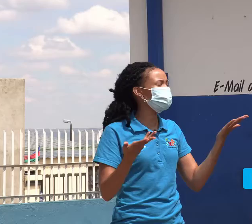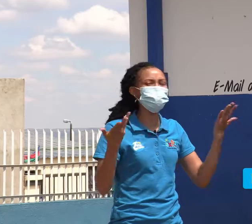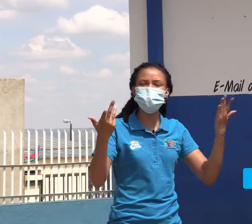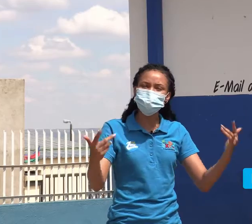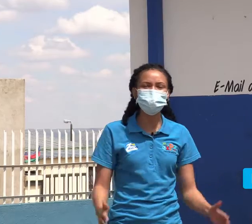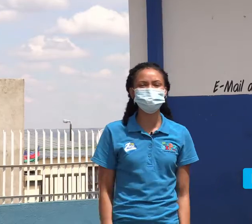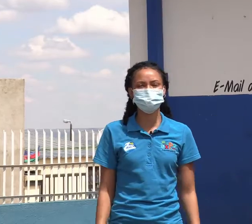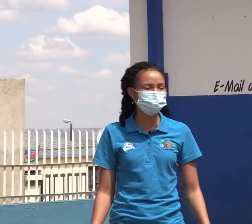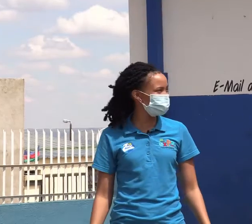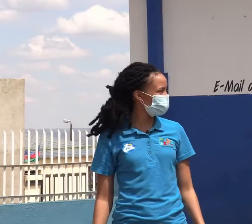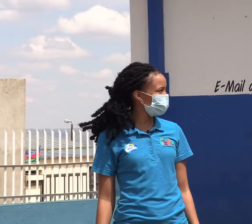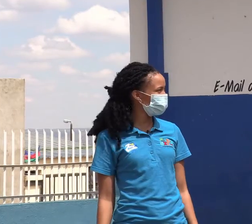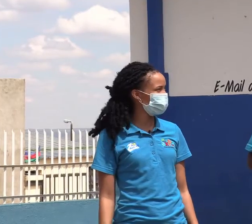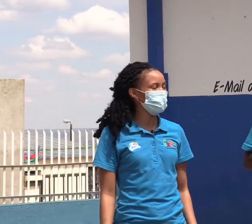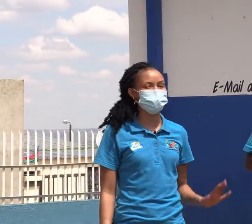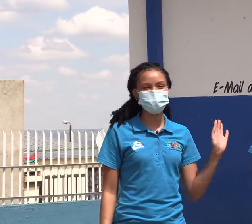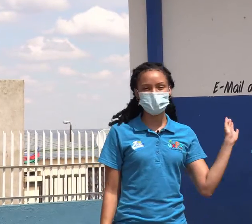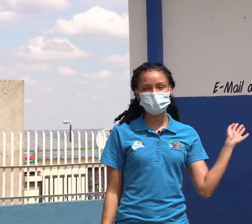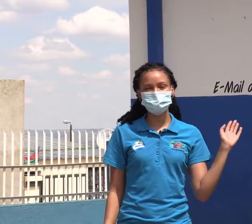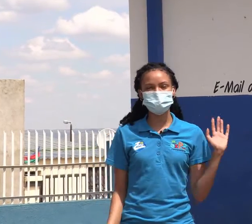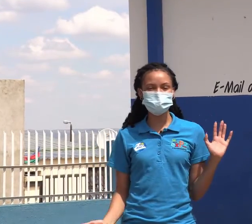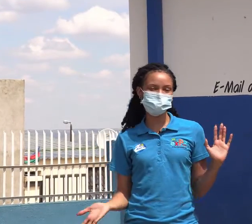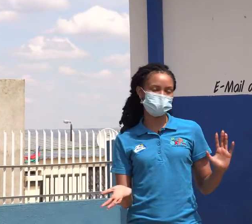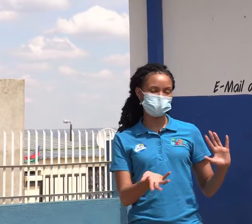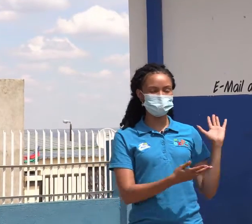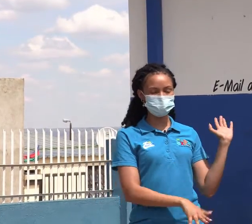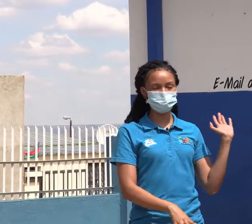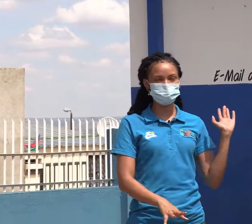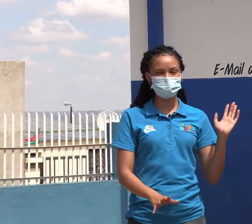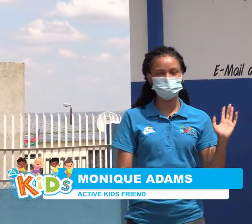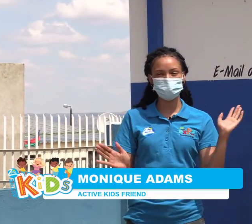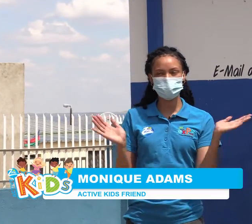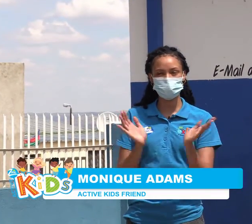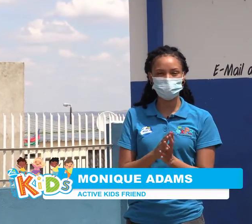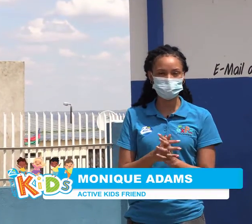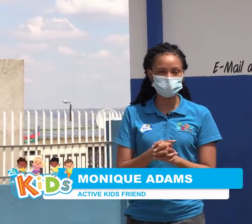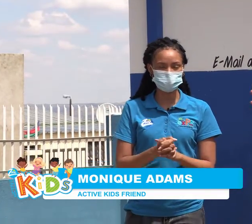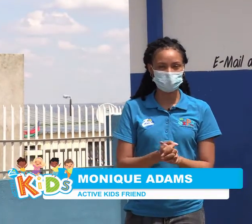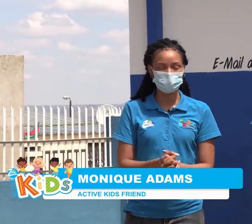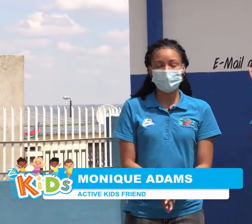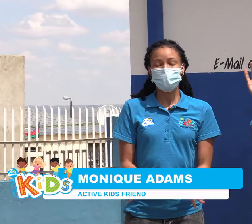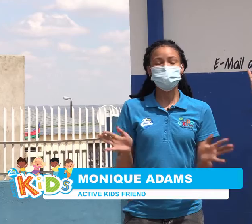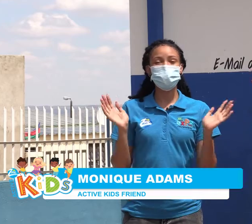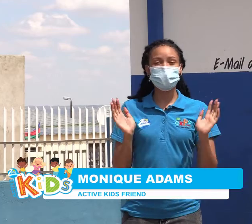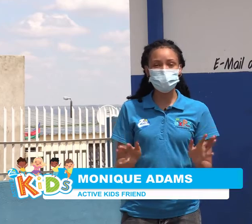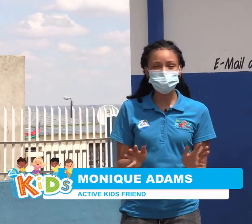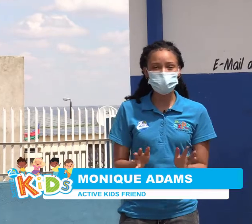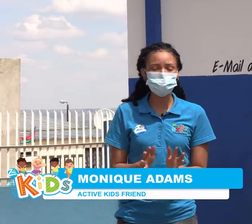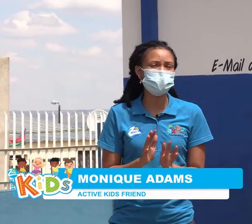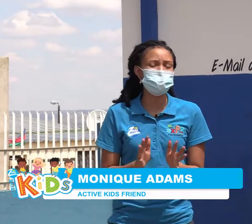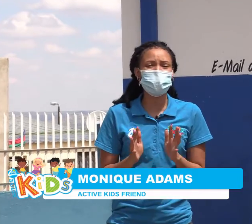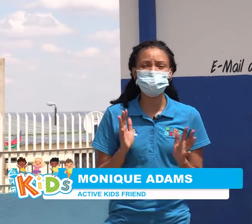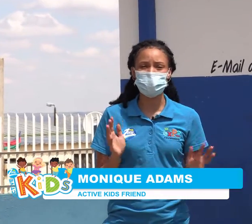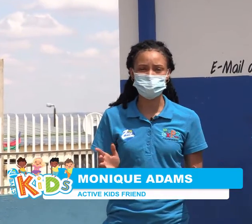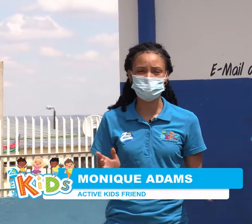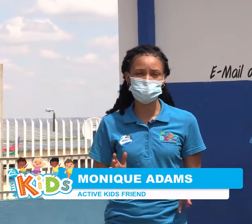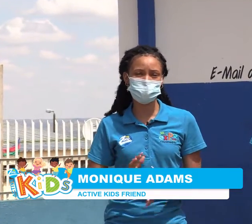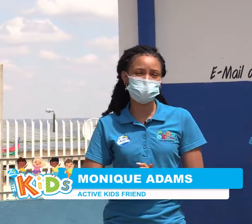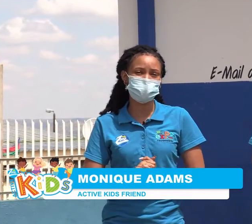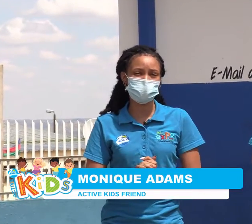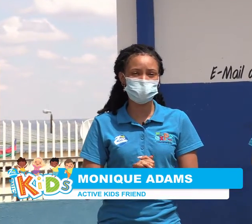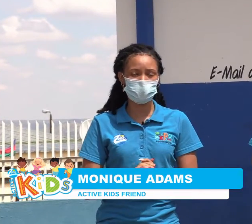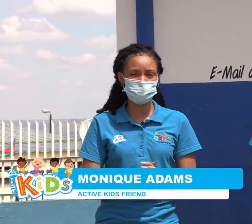I forgot to introduce you. But yeah, guys, he is my special friend that will be joining me today. So make sure to keep on